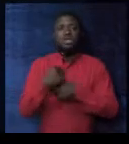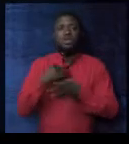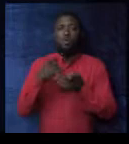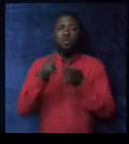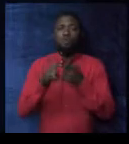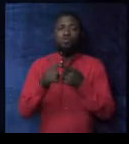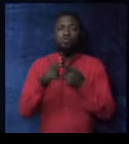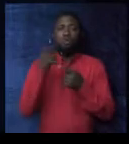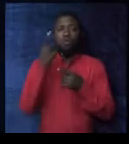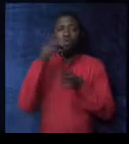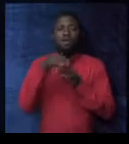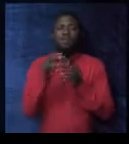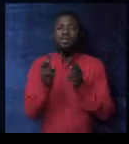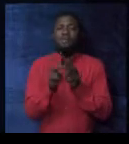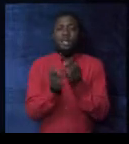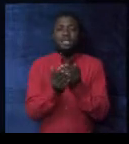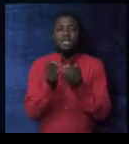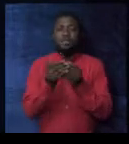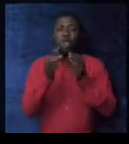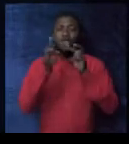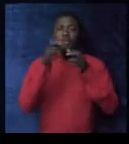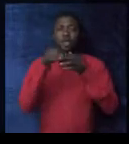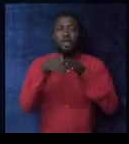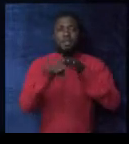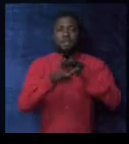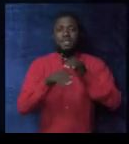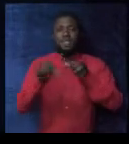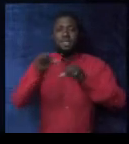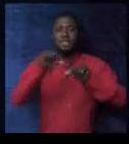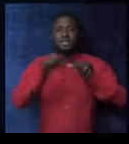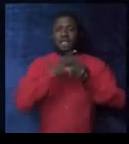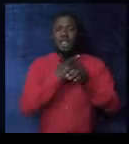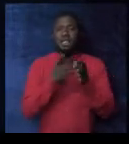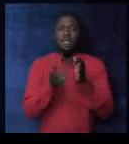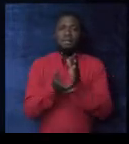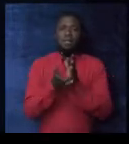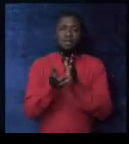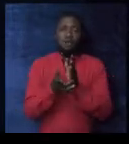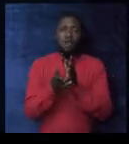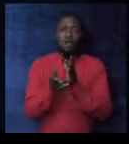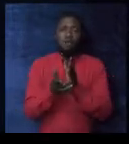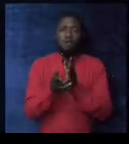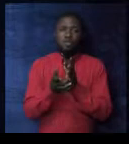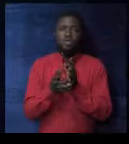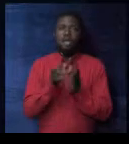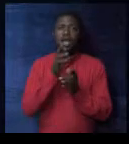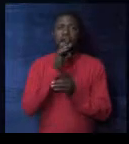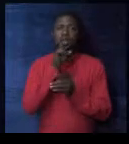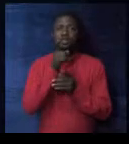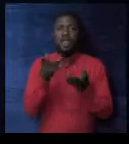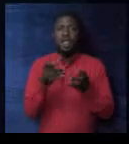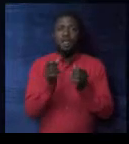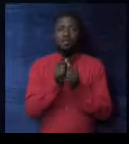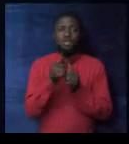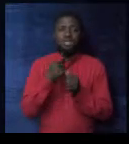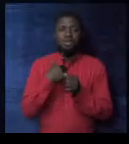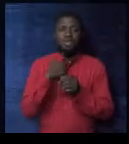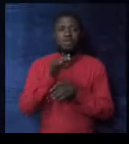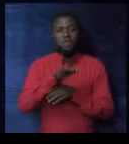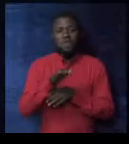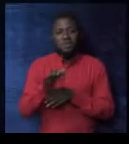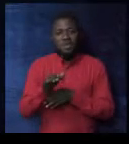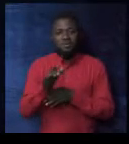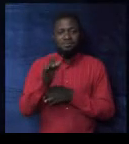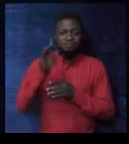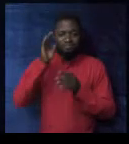lesson, we are looking at a very simple topic in basic science and technology. Are you here with me,